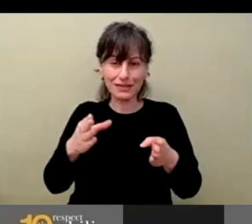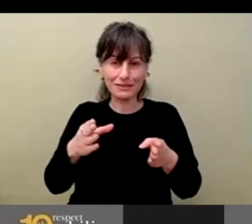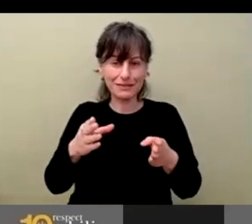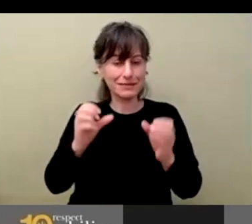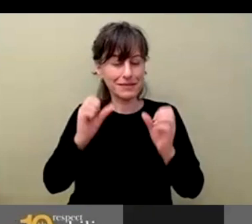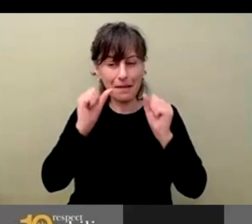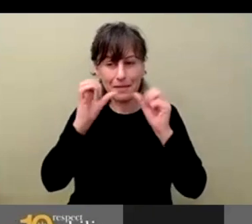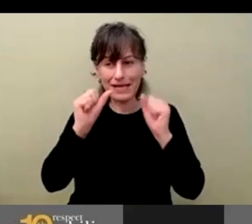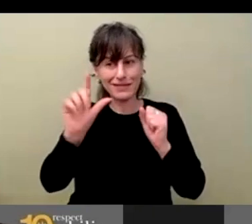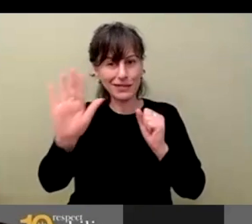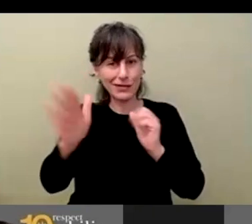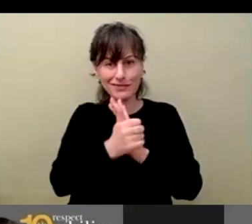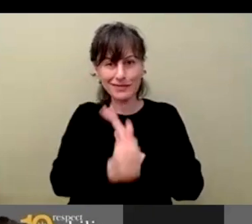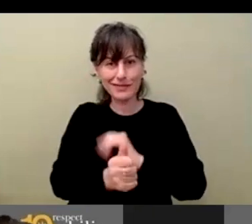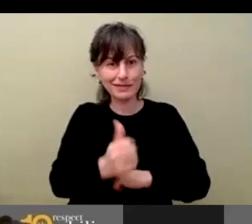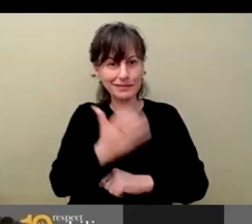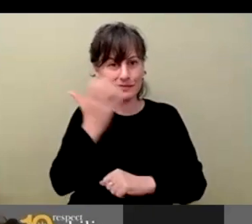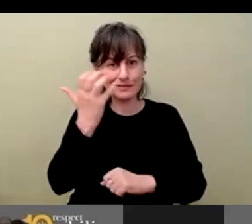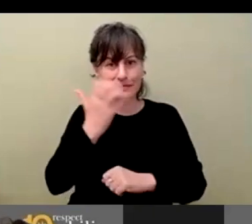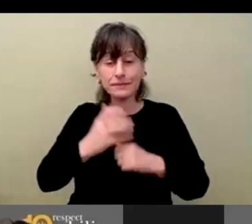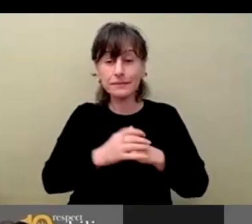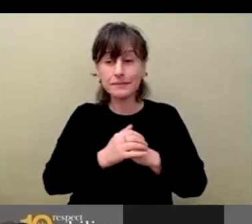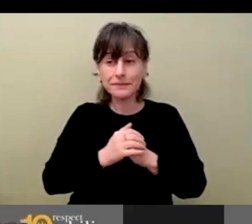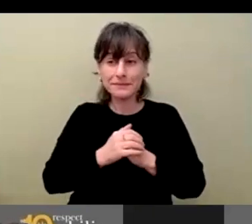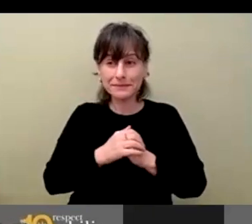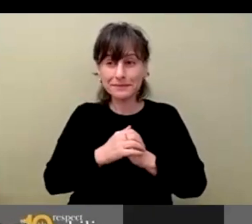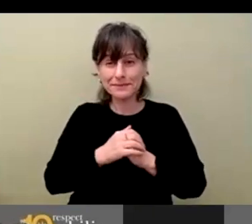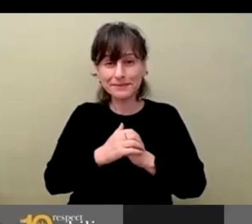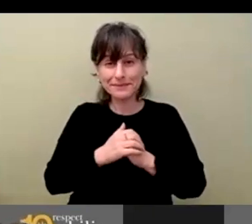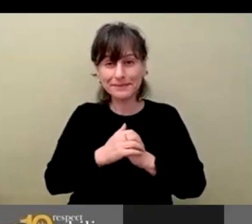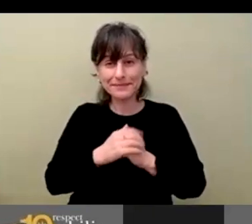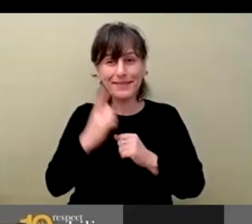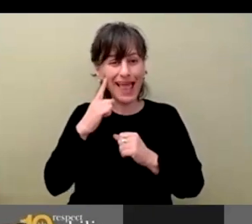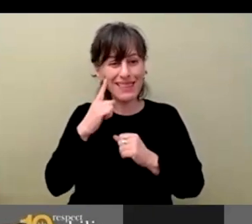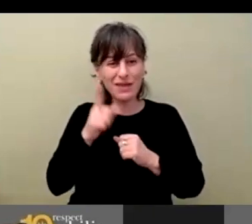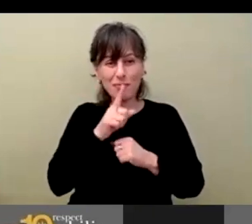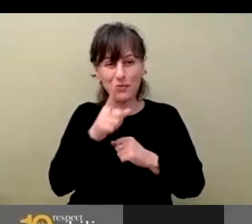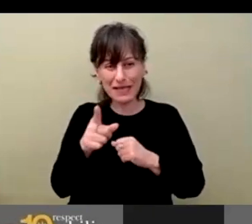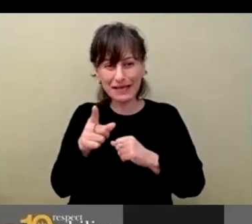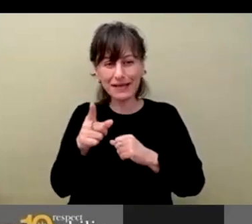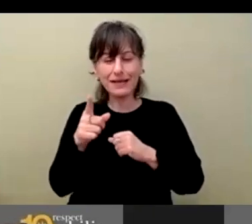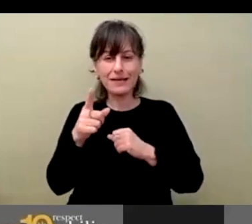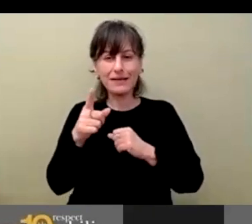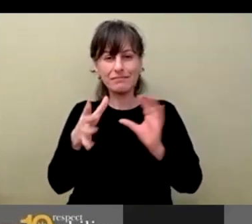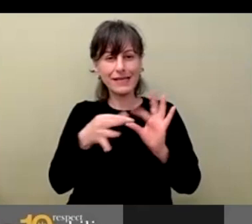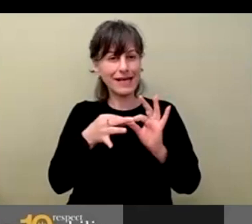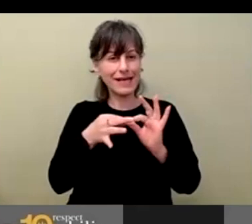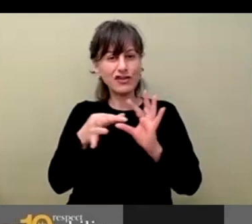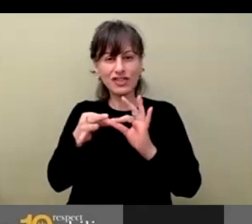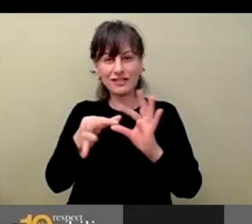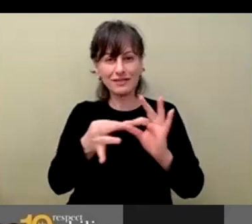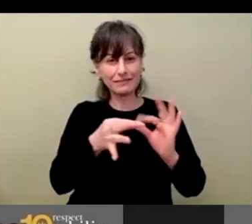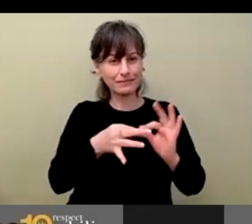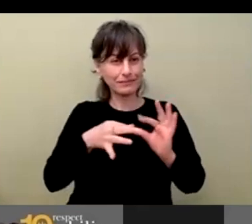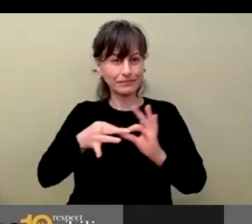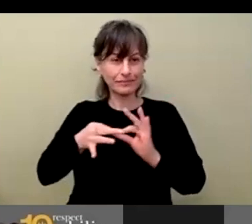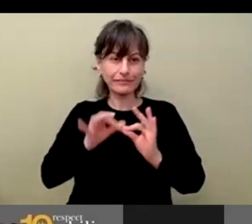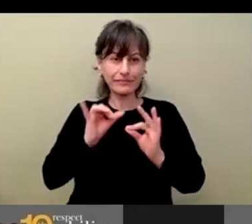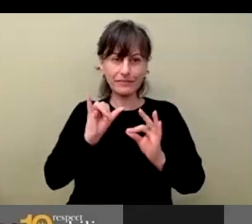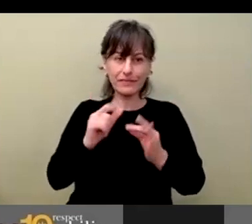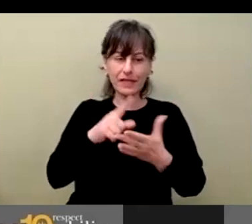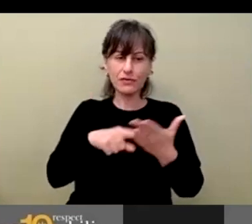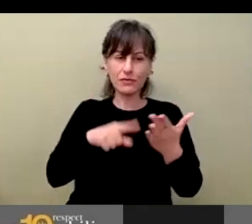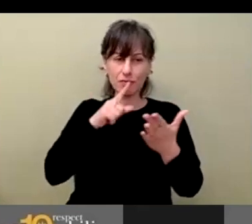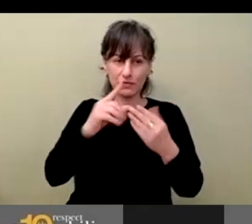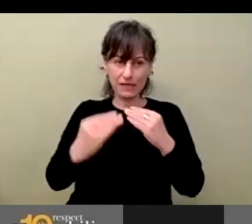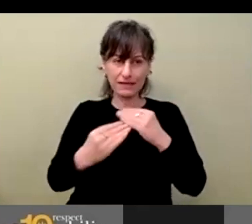that. But I think it really is the connection. I think that that's what's really affected